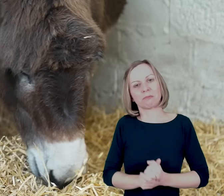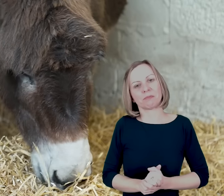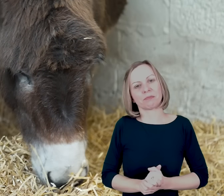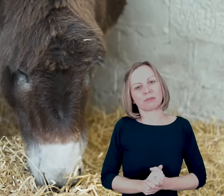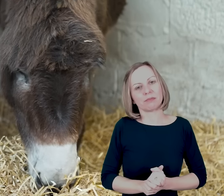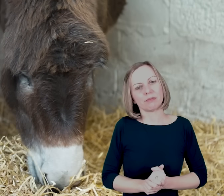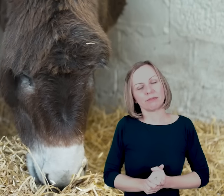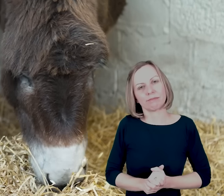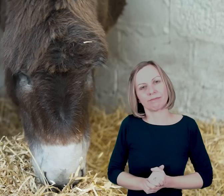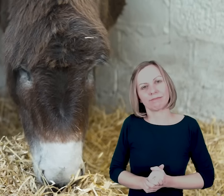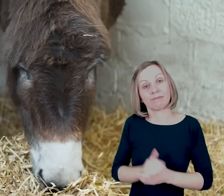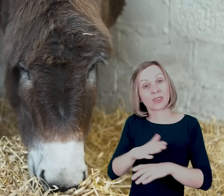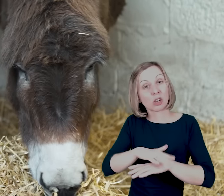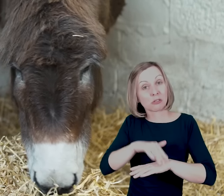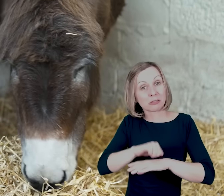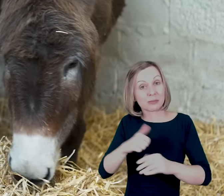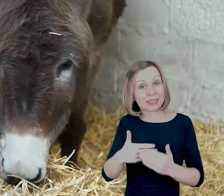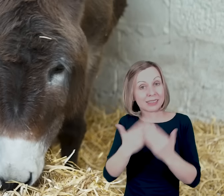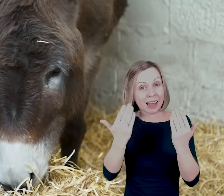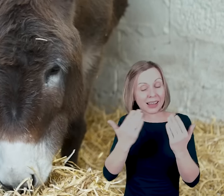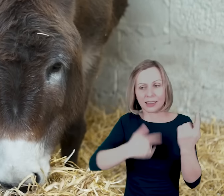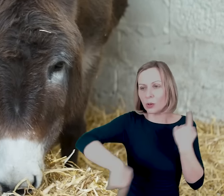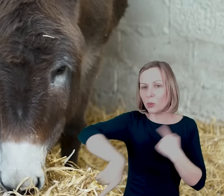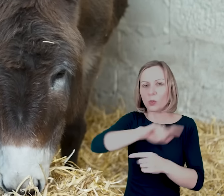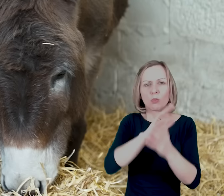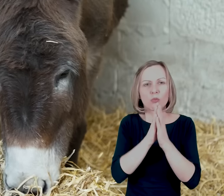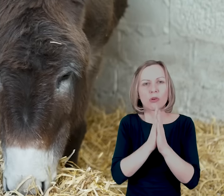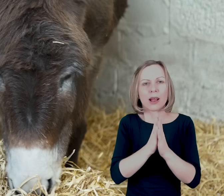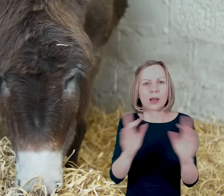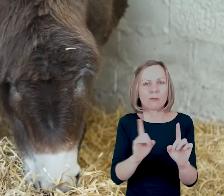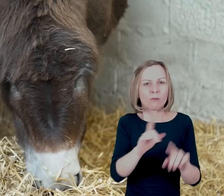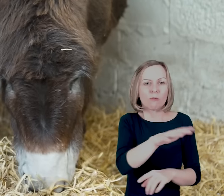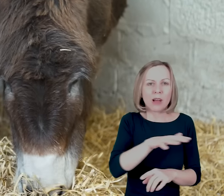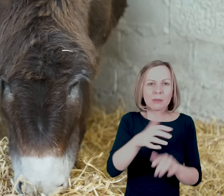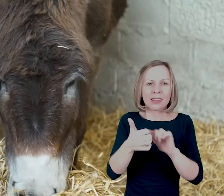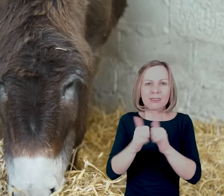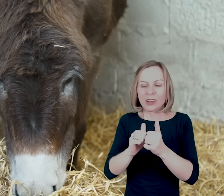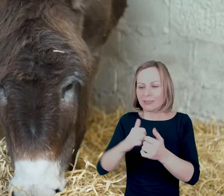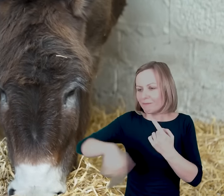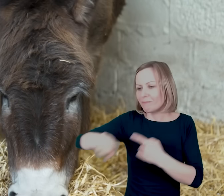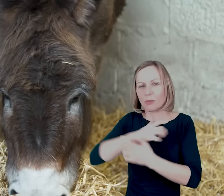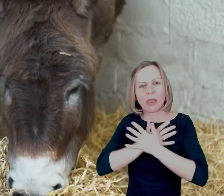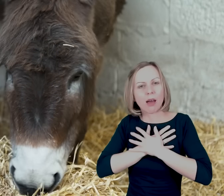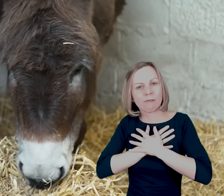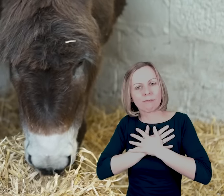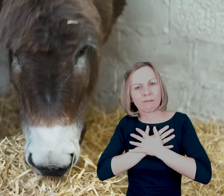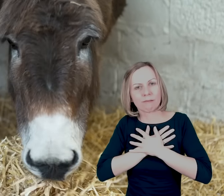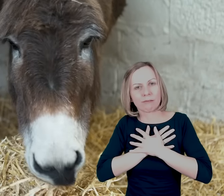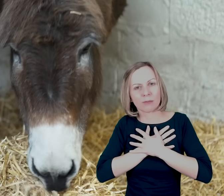hear our prayer. Lord, on this Christmas day, we pray for our family and friends and all those we